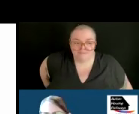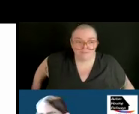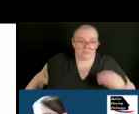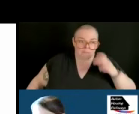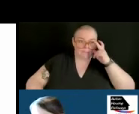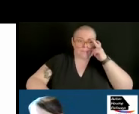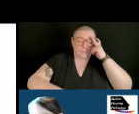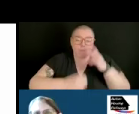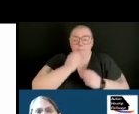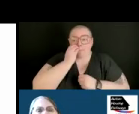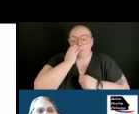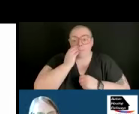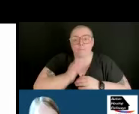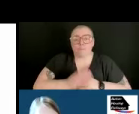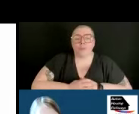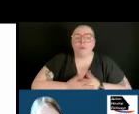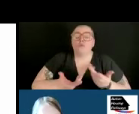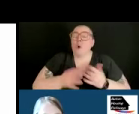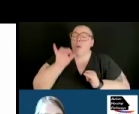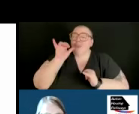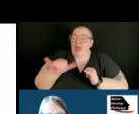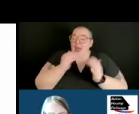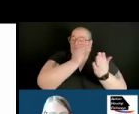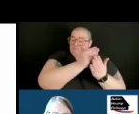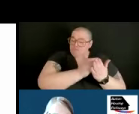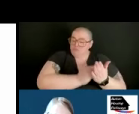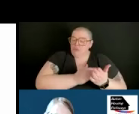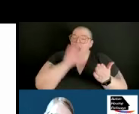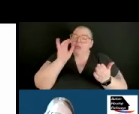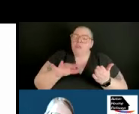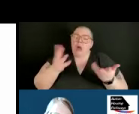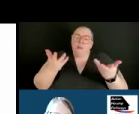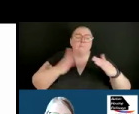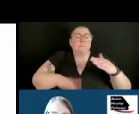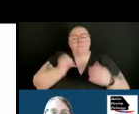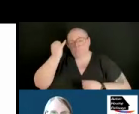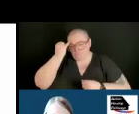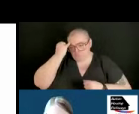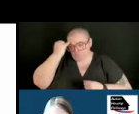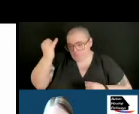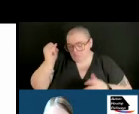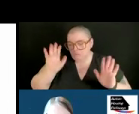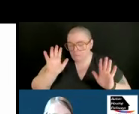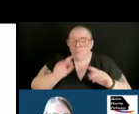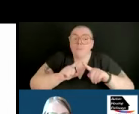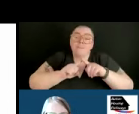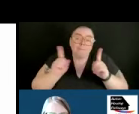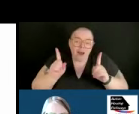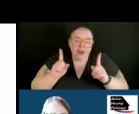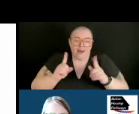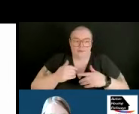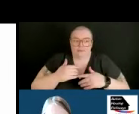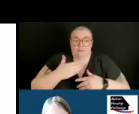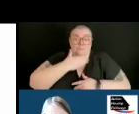And then that's a rule of thumb. But before you actually apply, we want to personalize it. And